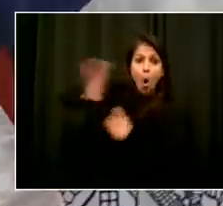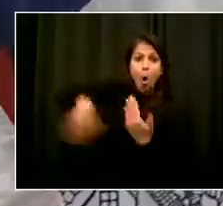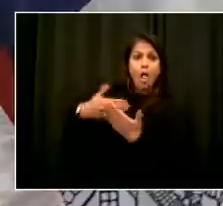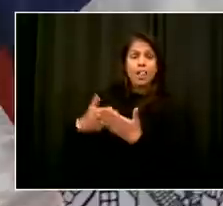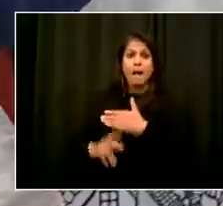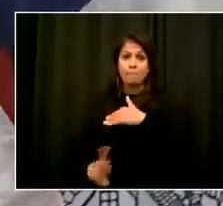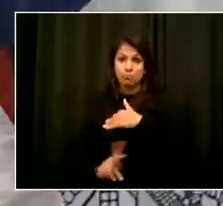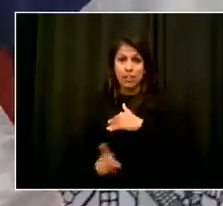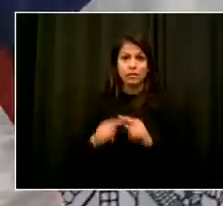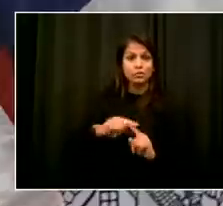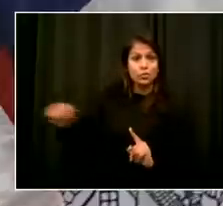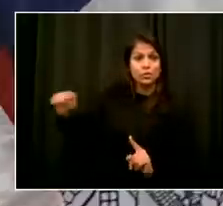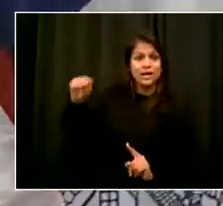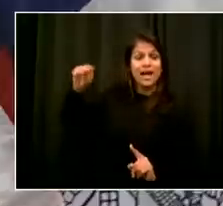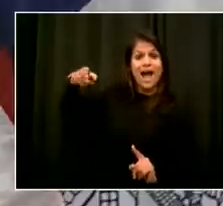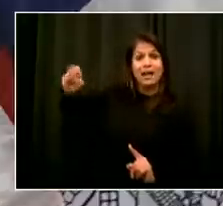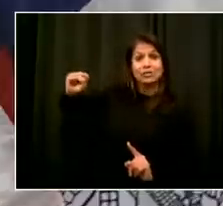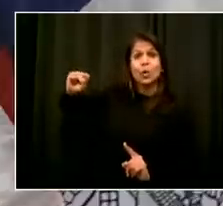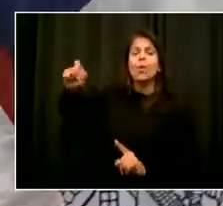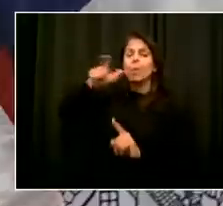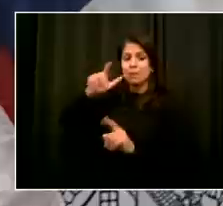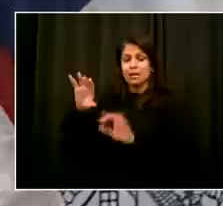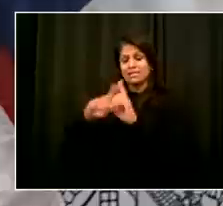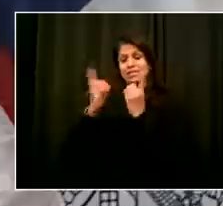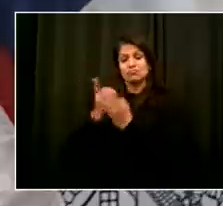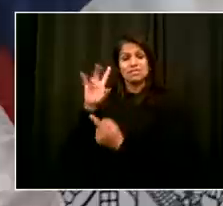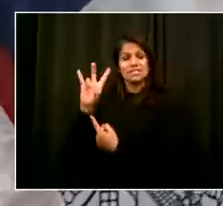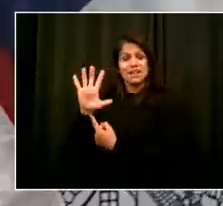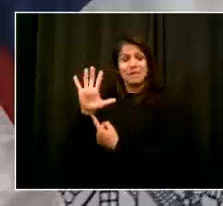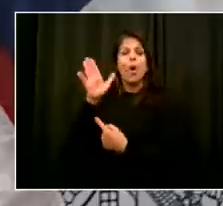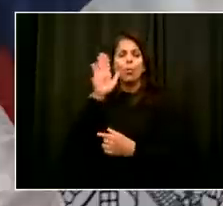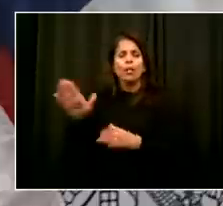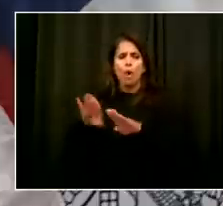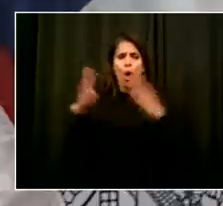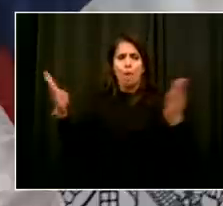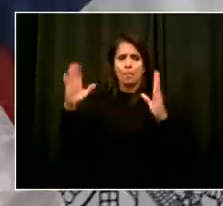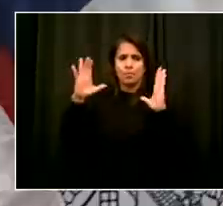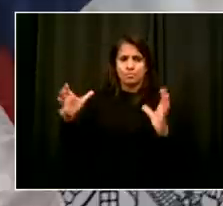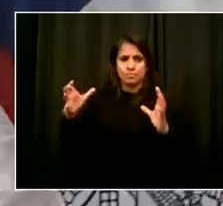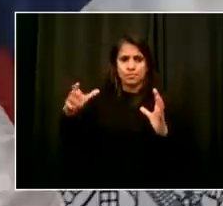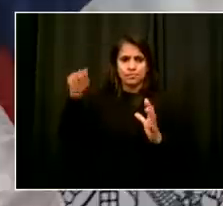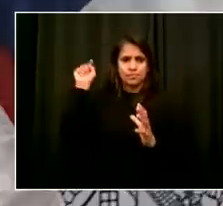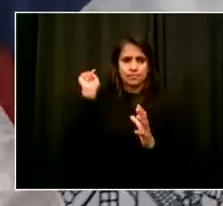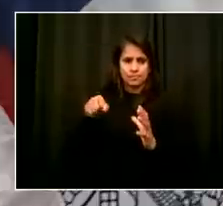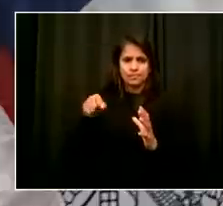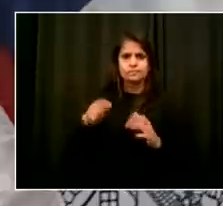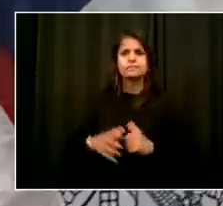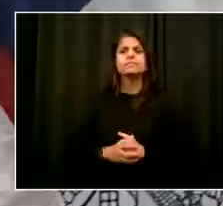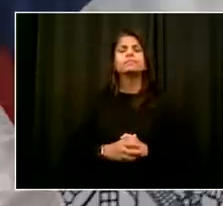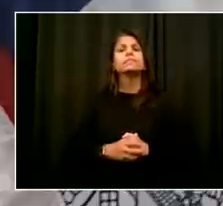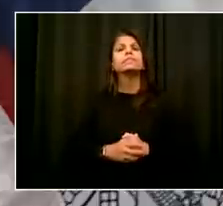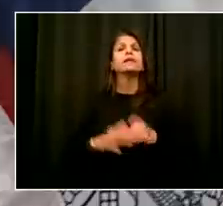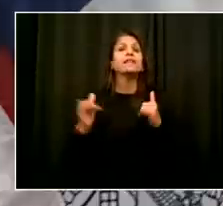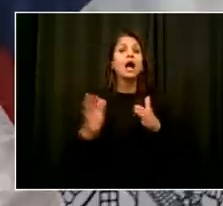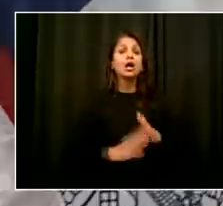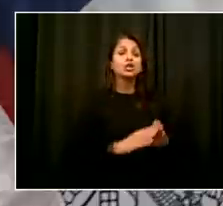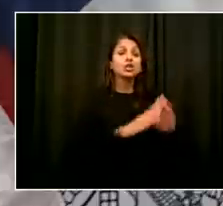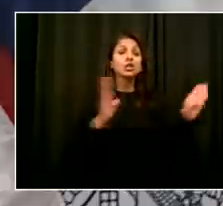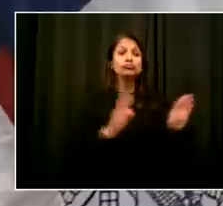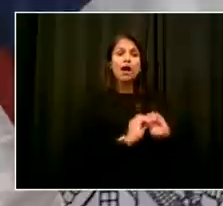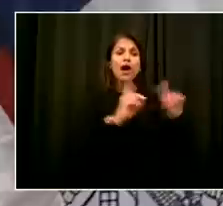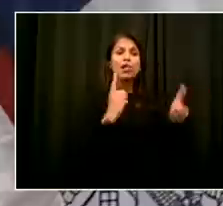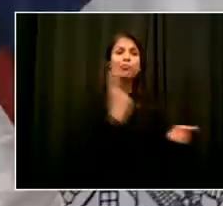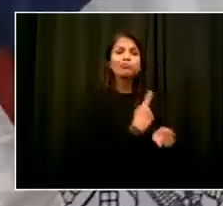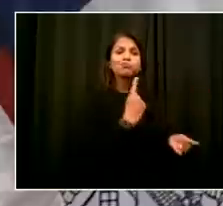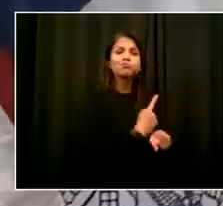needs kids at the middle school and high school level. I don't have an answer for you on that today, but we'll come back with that soon. I also want to